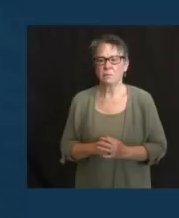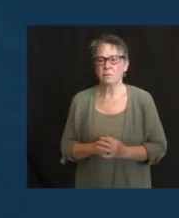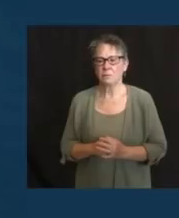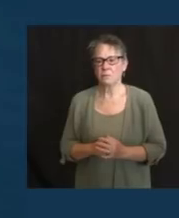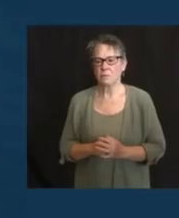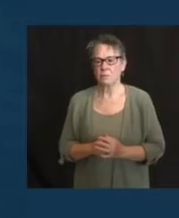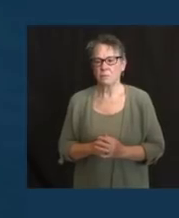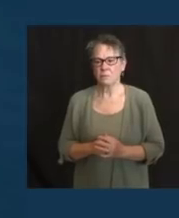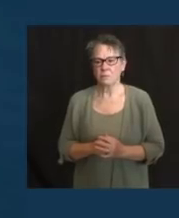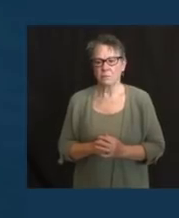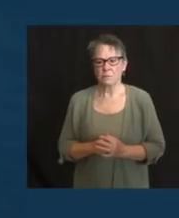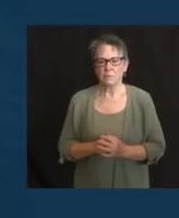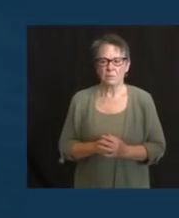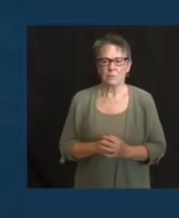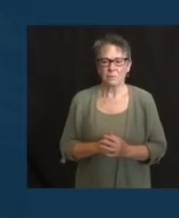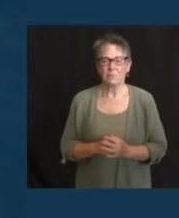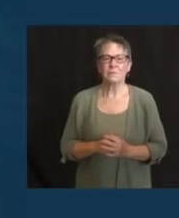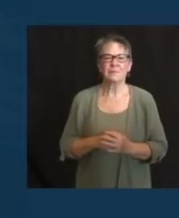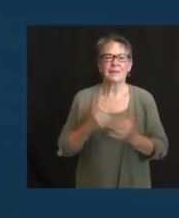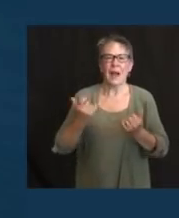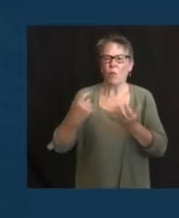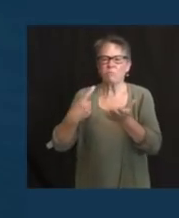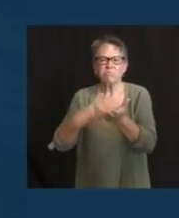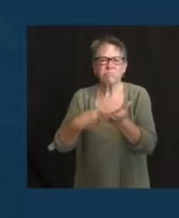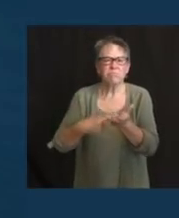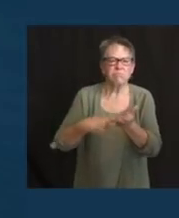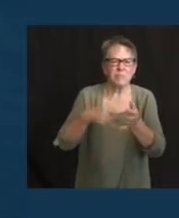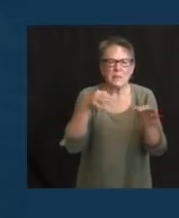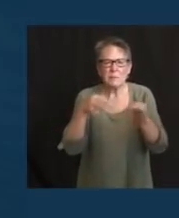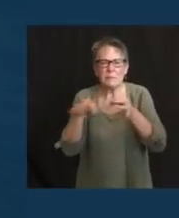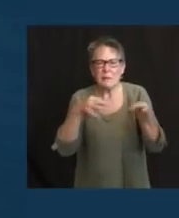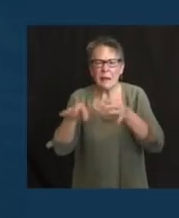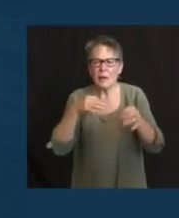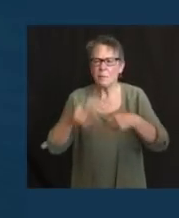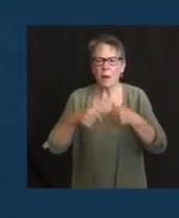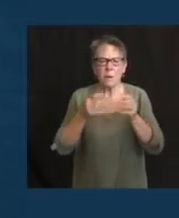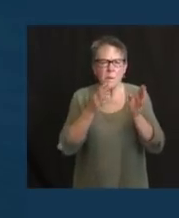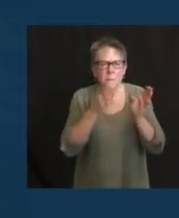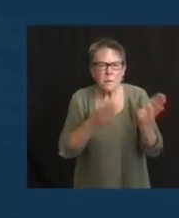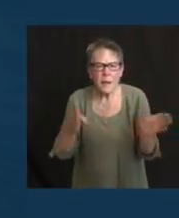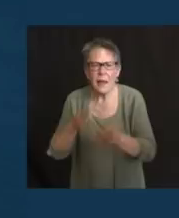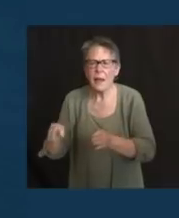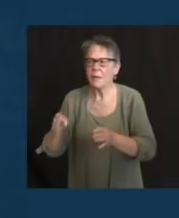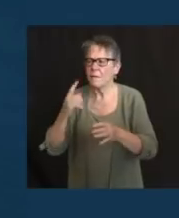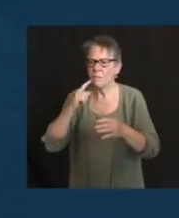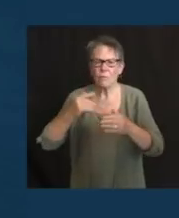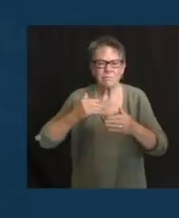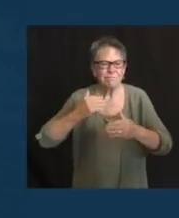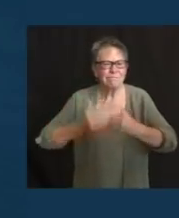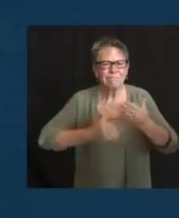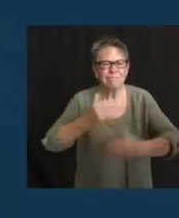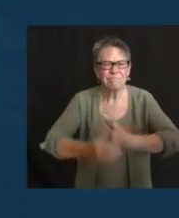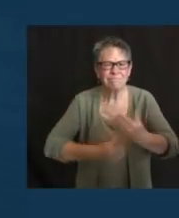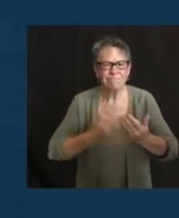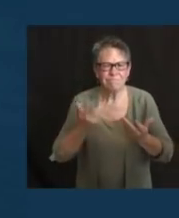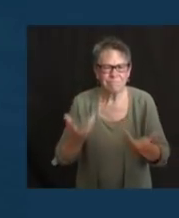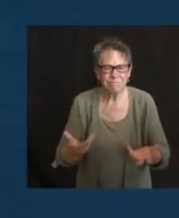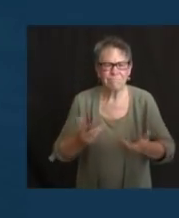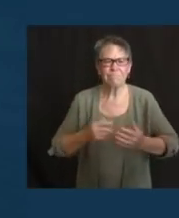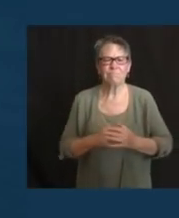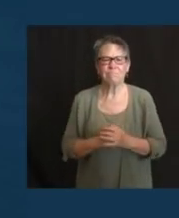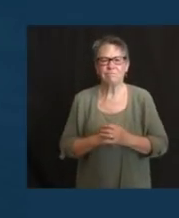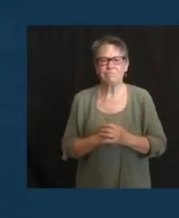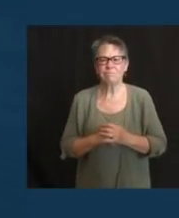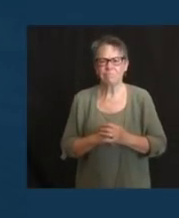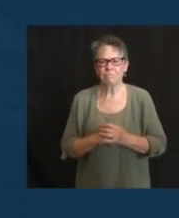our ability to continue along our road back over the long term. And today I want to give a little bit more color on